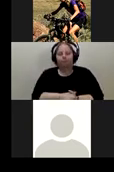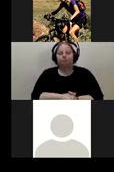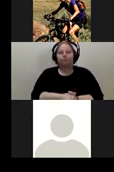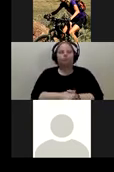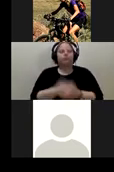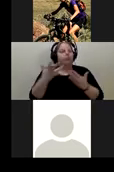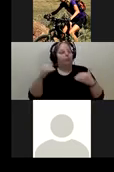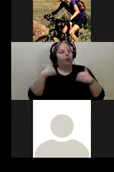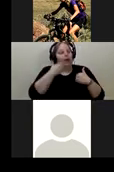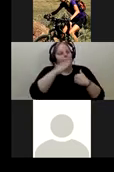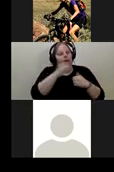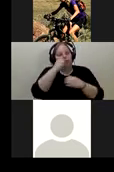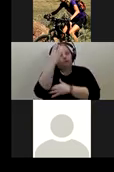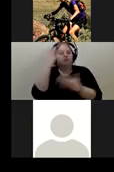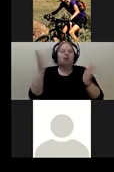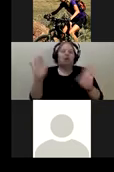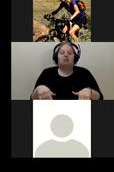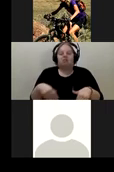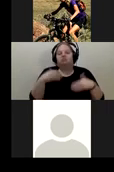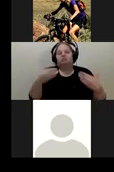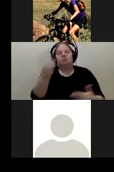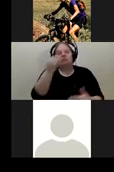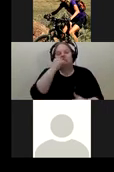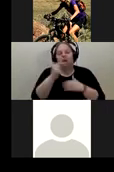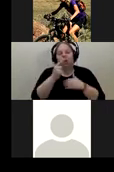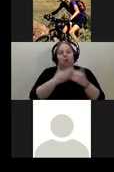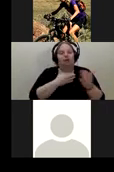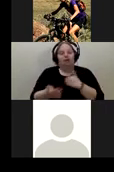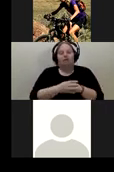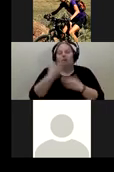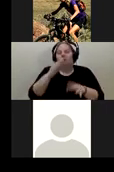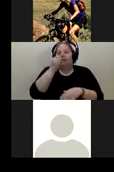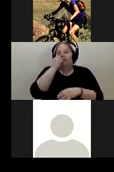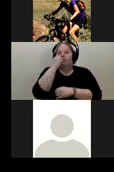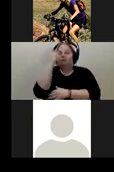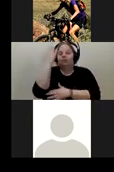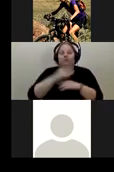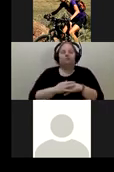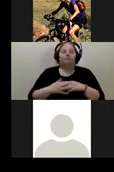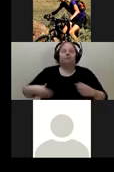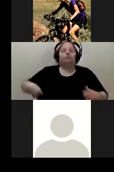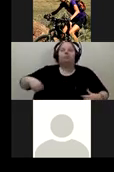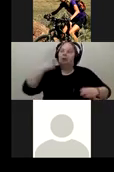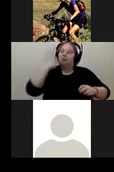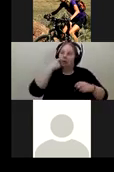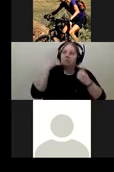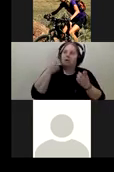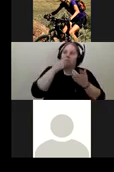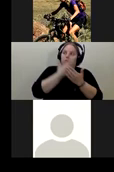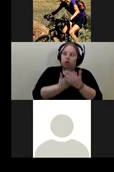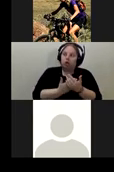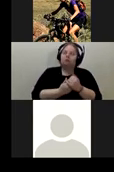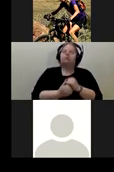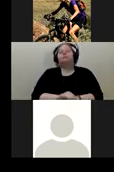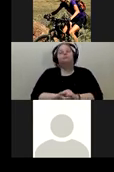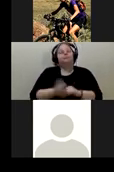I already had a bad breakfast, so I might as well. I already ate breakfast. I've been good lately. Mm-hmm. All of these